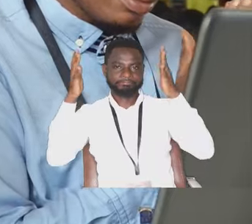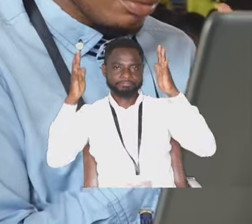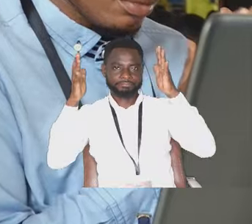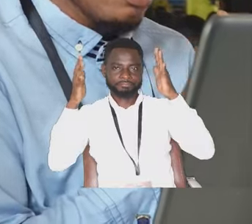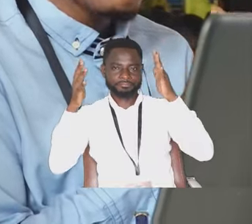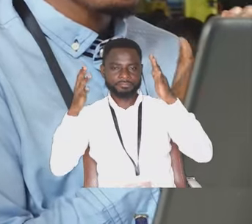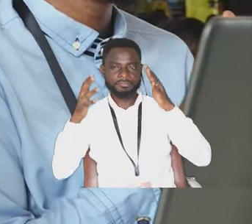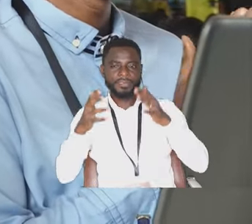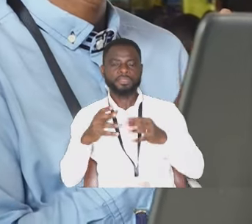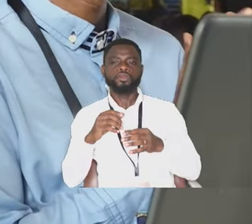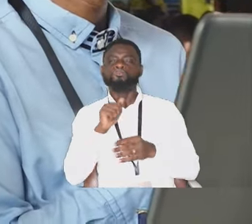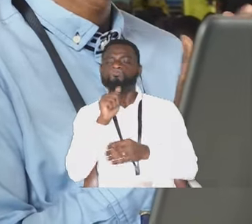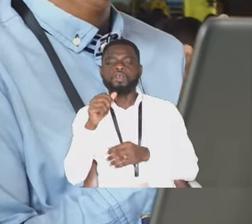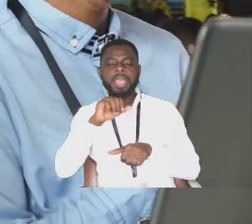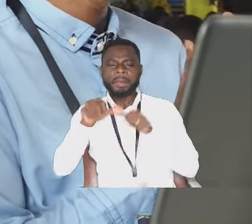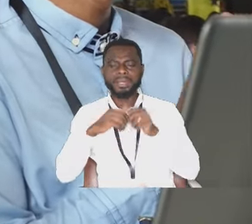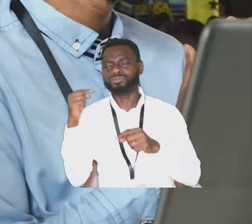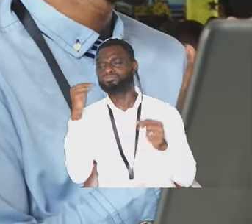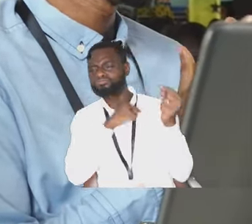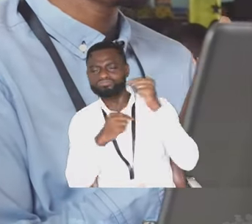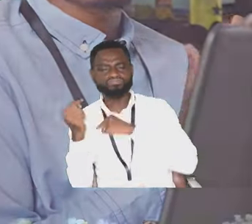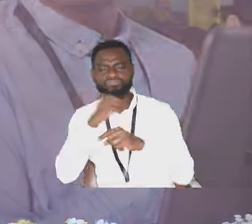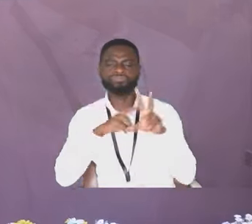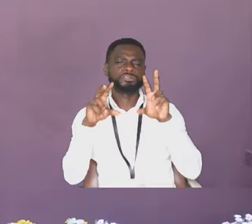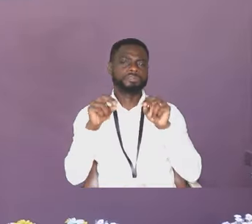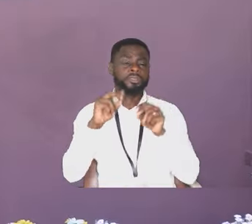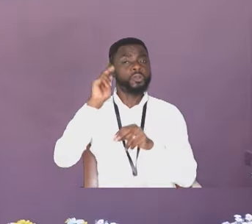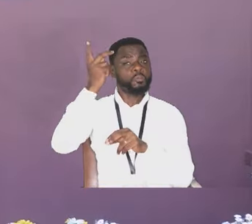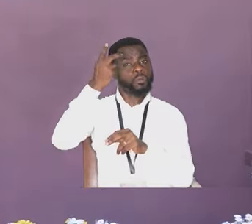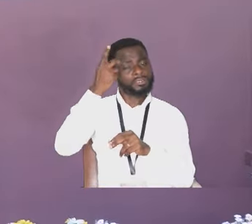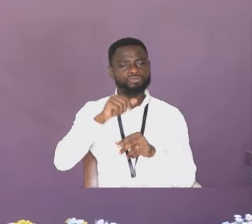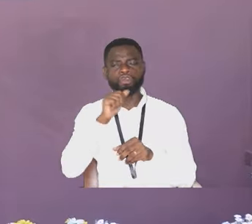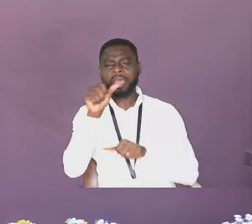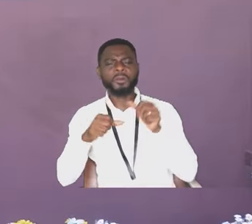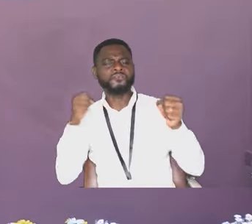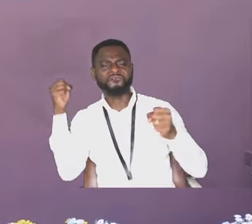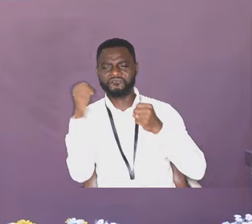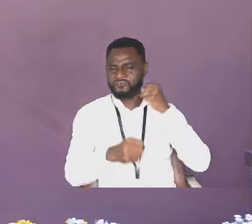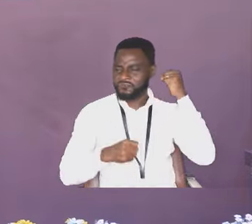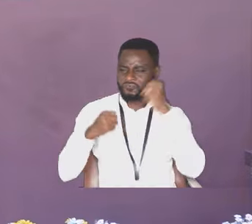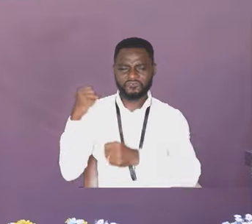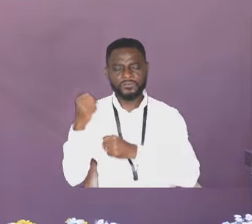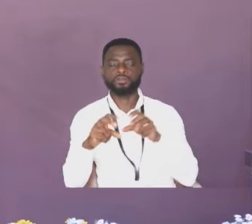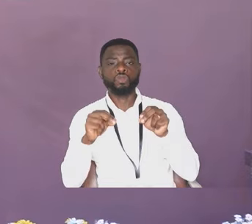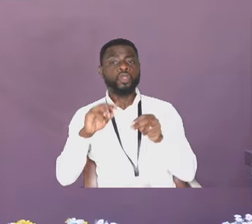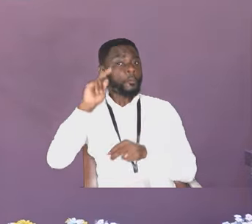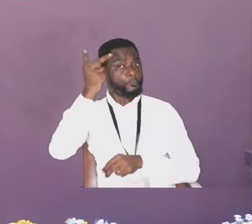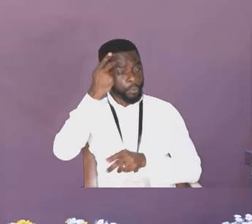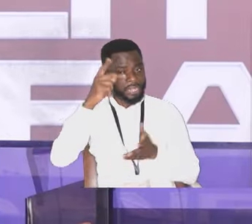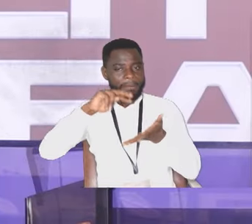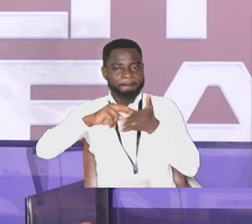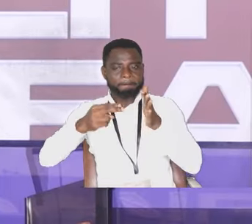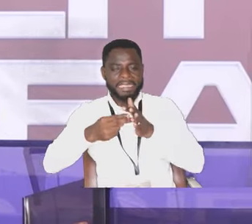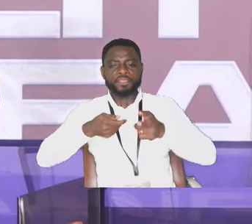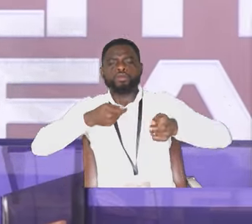It's not about being a con man. It is not about fighting somebody. It is to govern the affairs of the